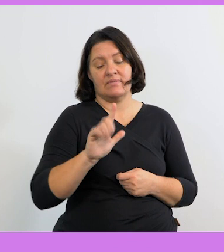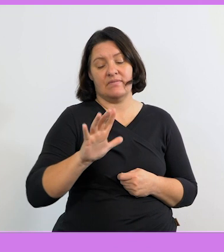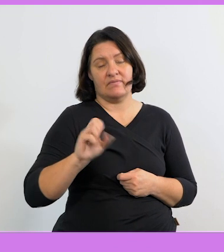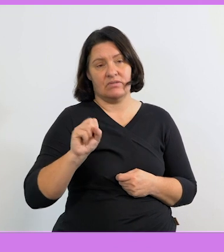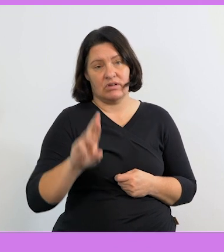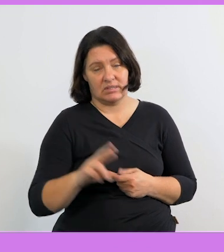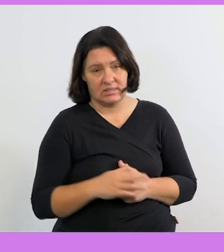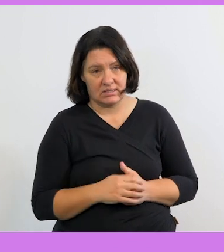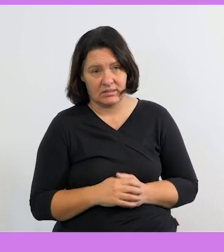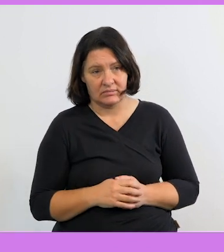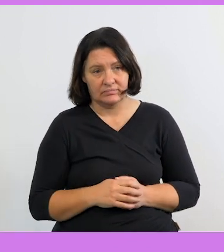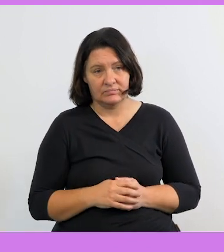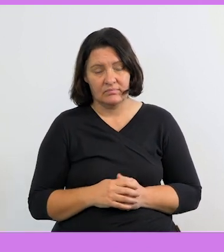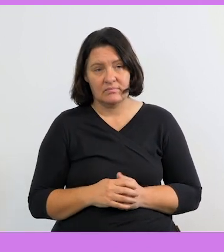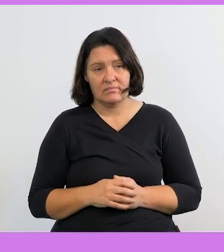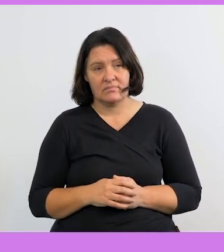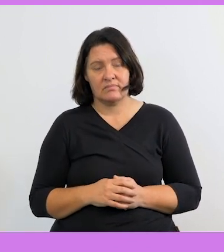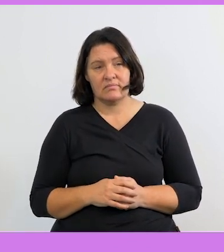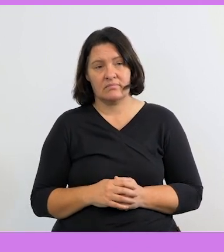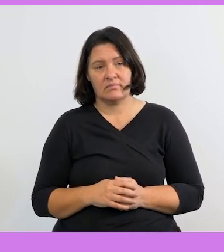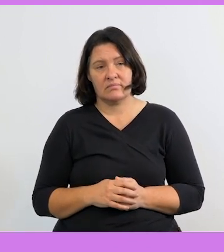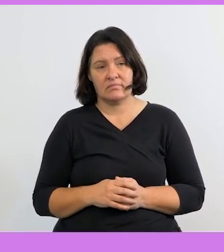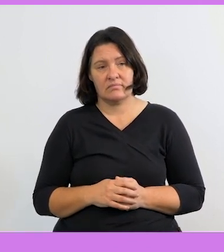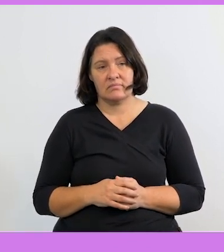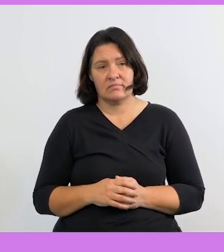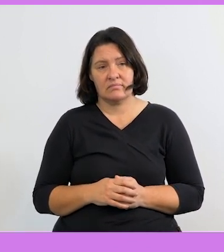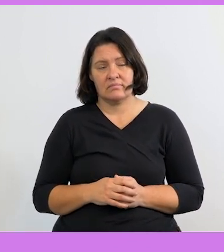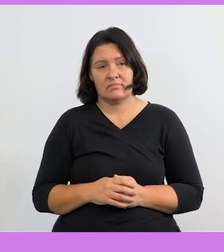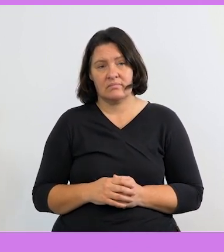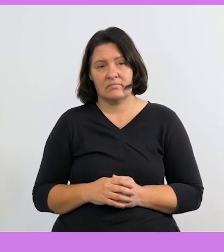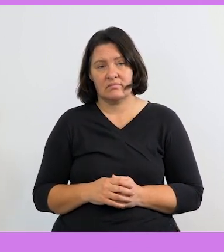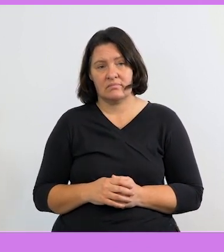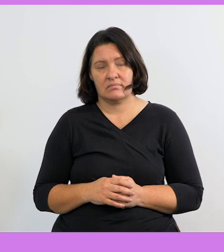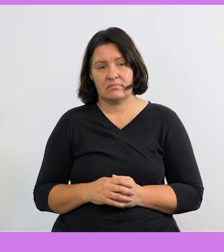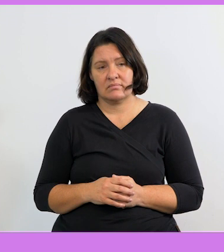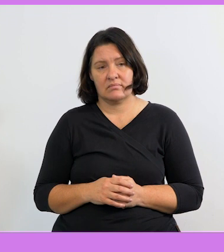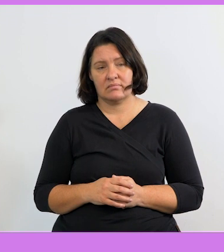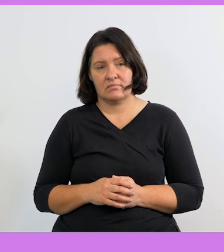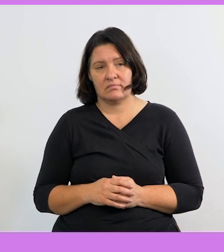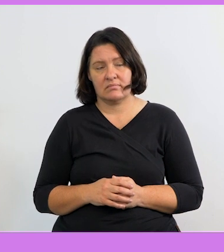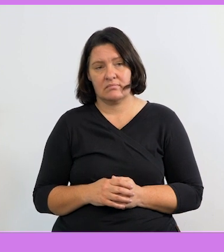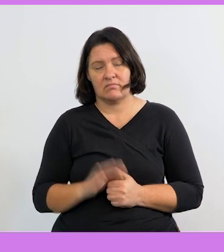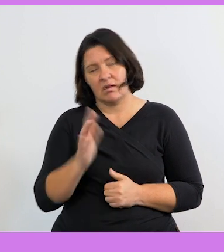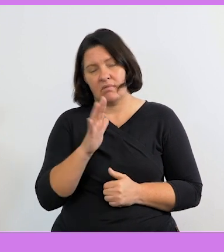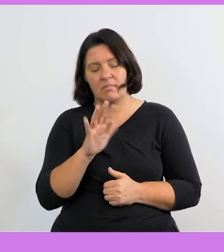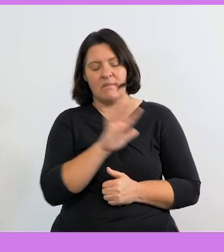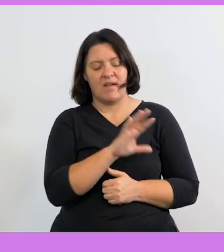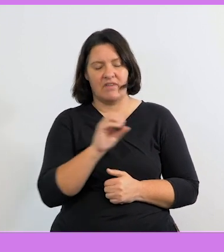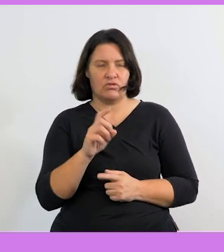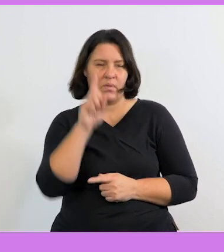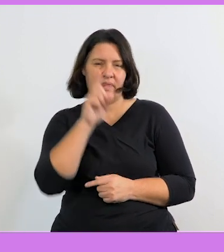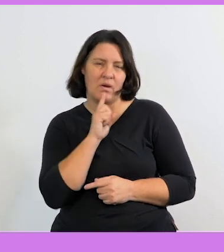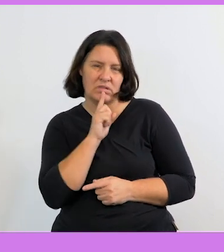will be 750 Rand. So I'm going to start here, go all the way up. So 750 will be more or less there, right?